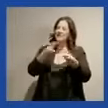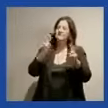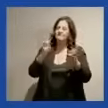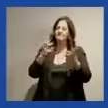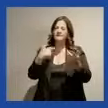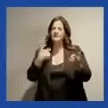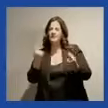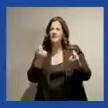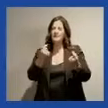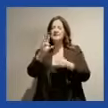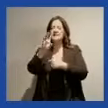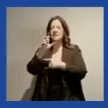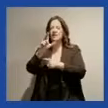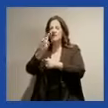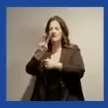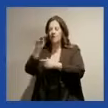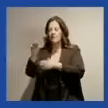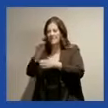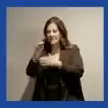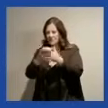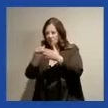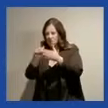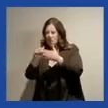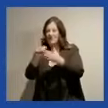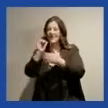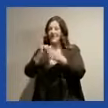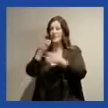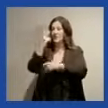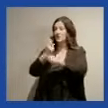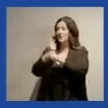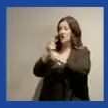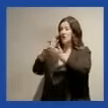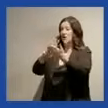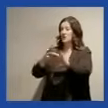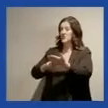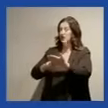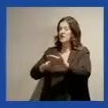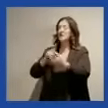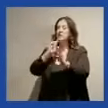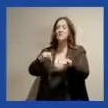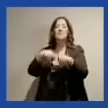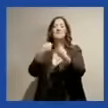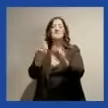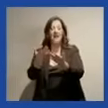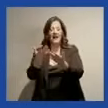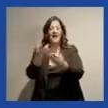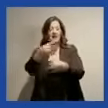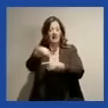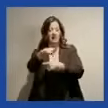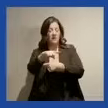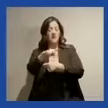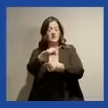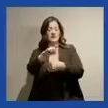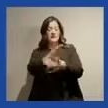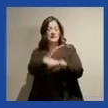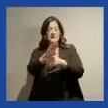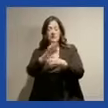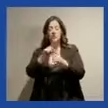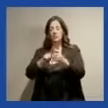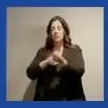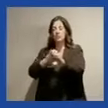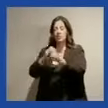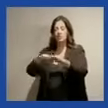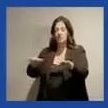here was $724 million. And that's represented in the two-year contract of providing our providers more support. Question